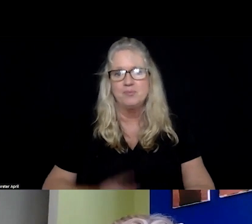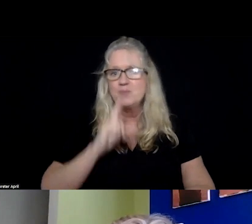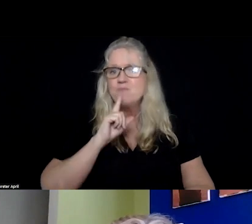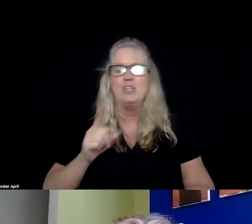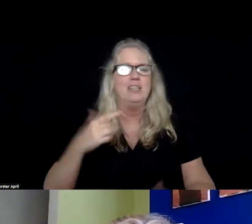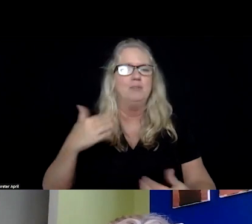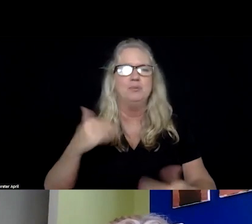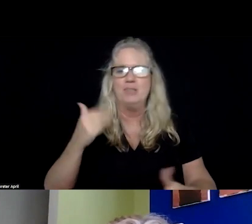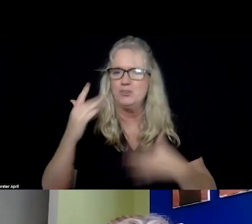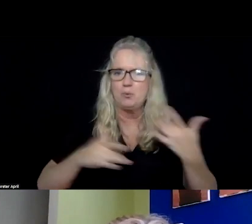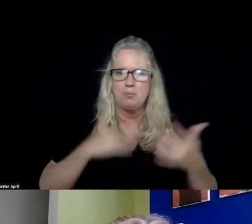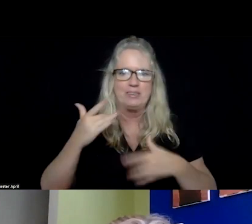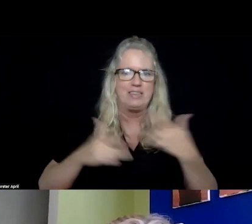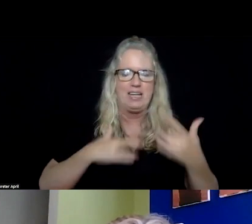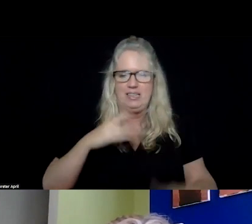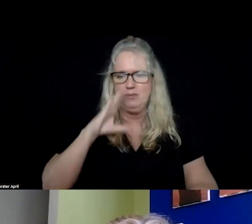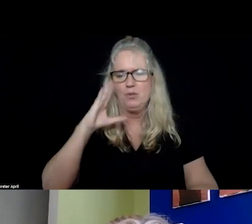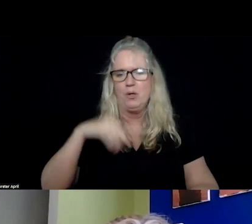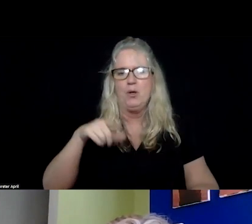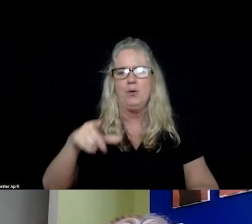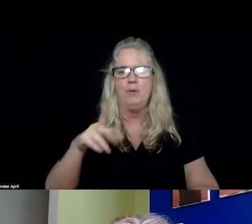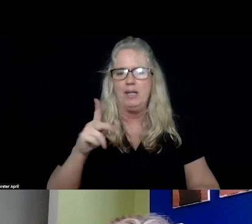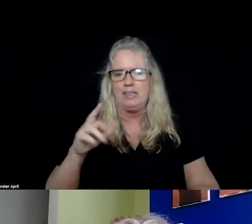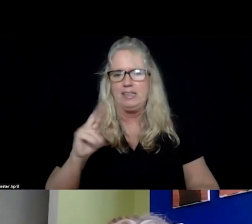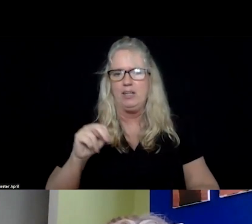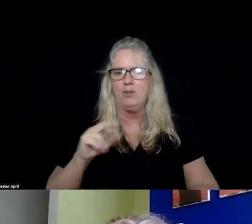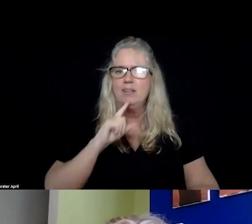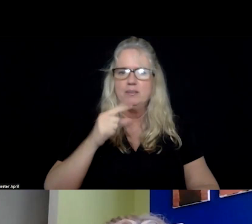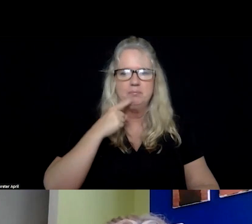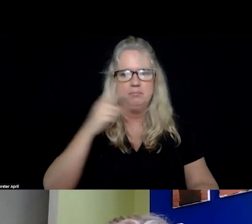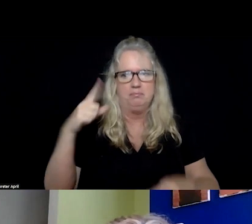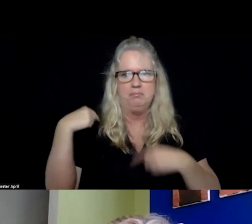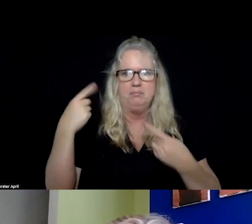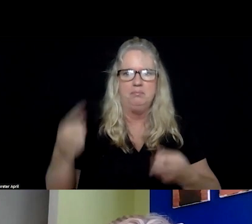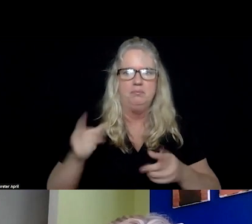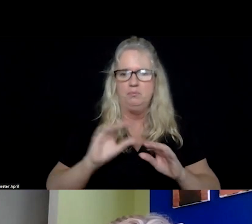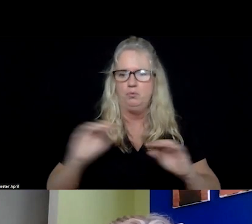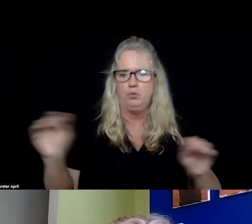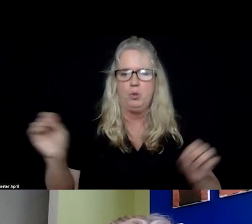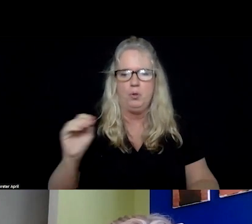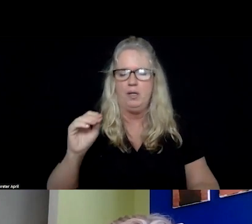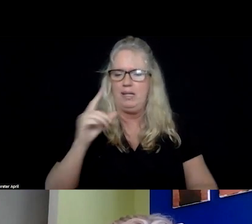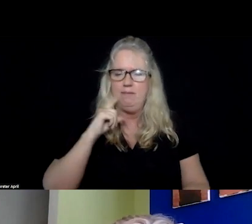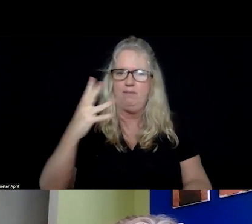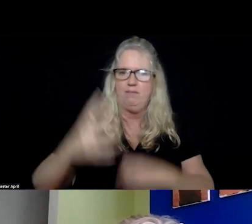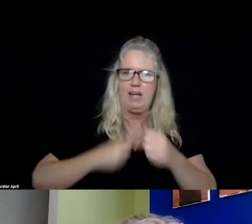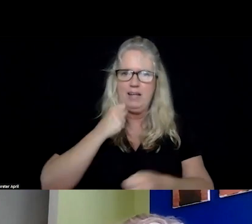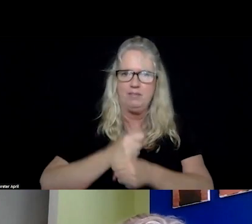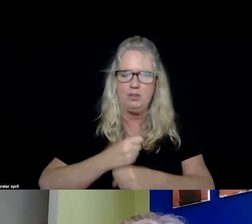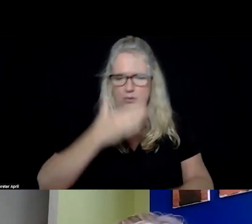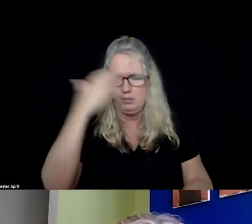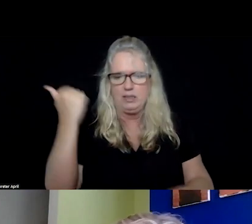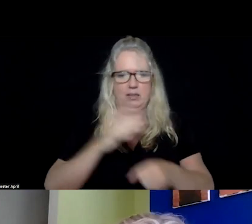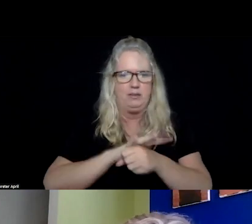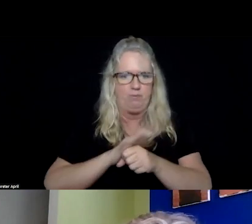excited. And noting what Karen is saying in the chat box there, we haven't had a Zero Suicide Summit in 5 years due to COVID. So it's